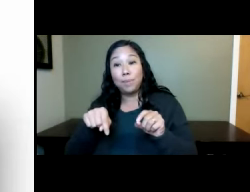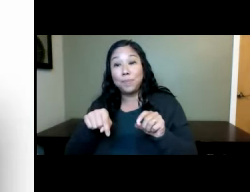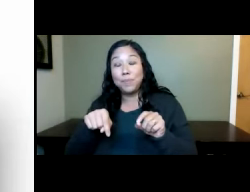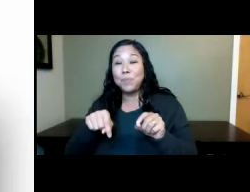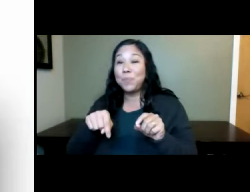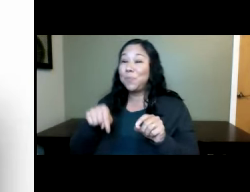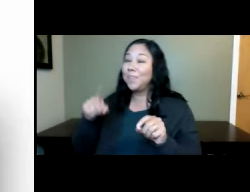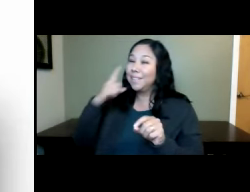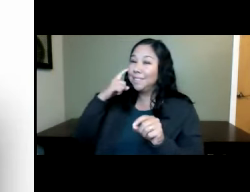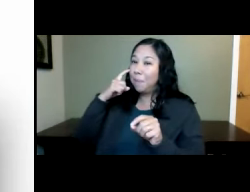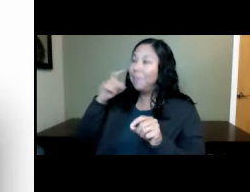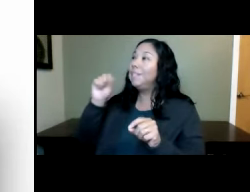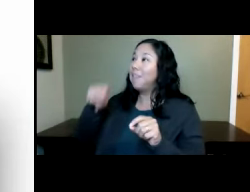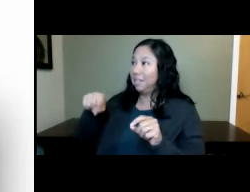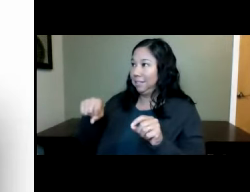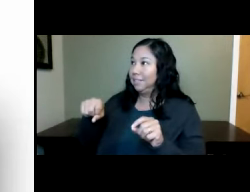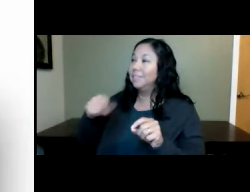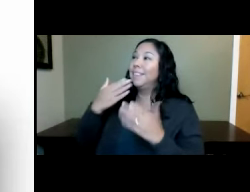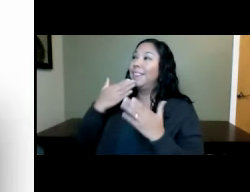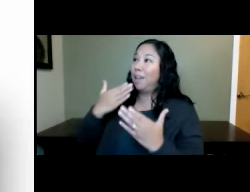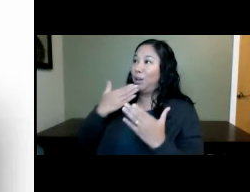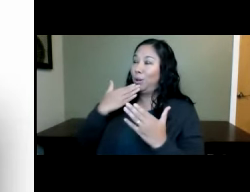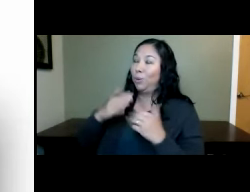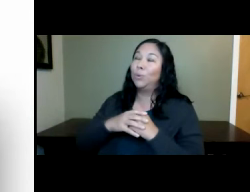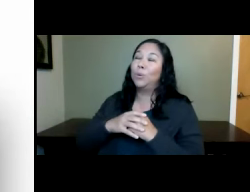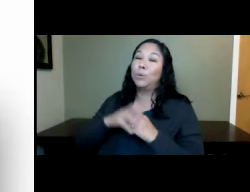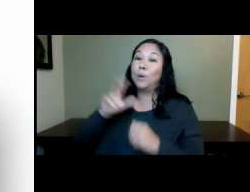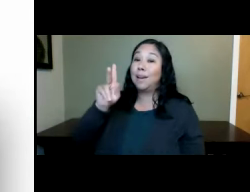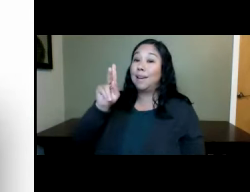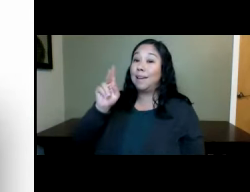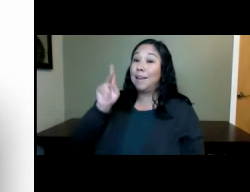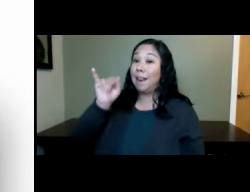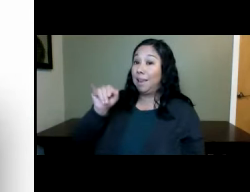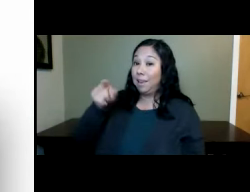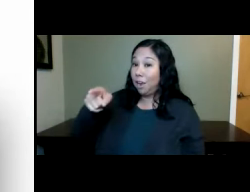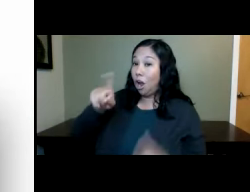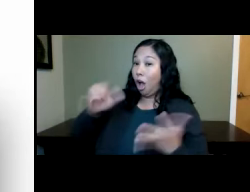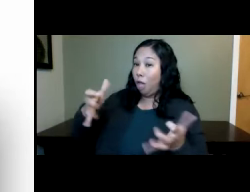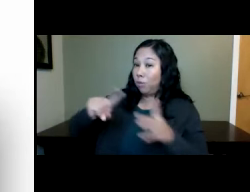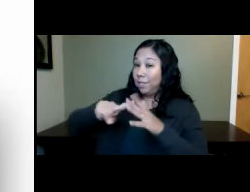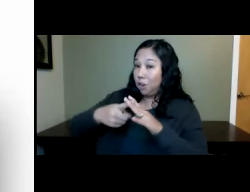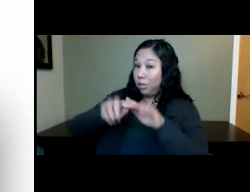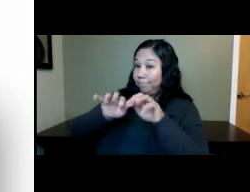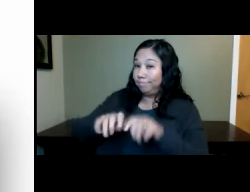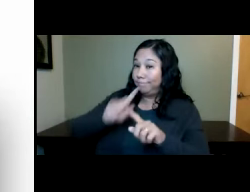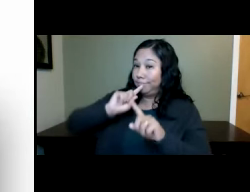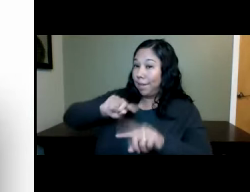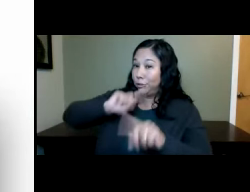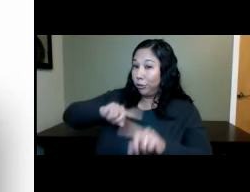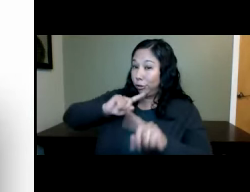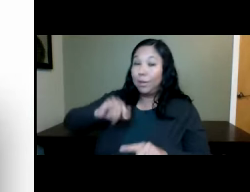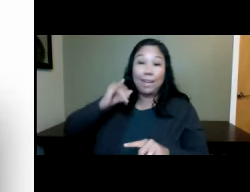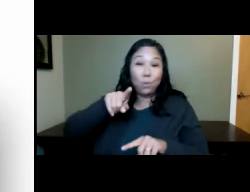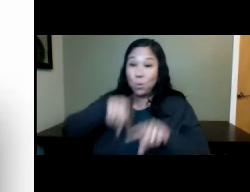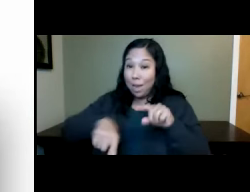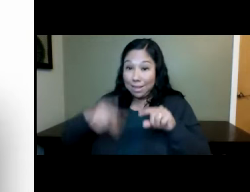This is Dominic. Yes, and thank you, Keni, for already starting to answer them. For those of you who are unable to